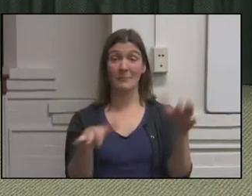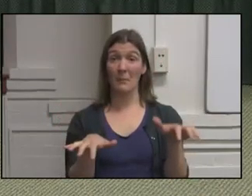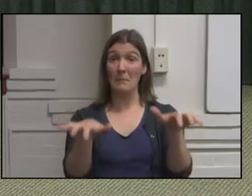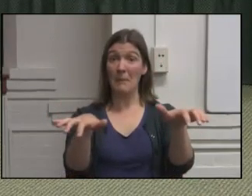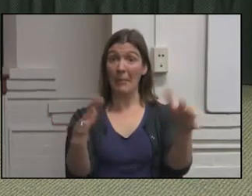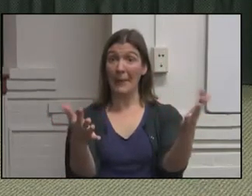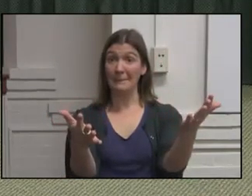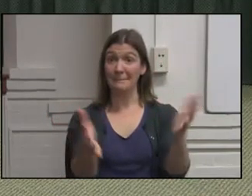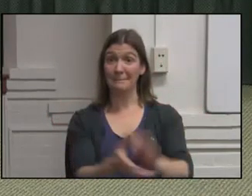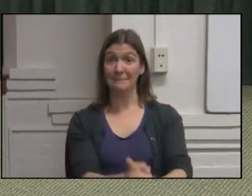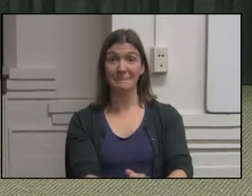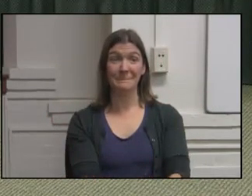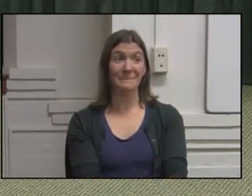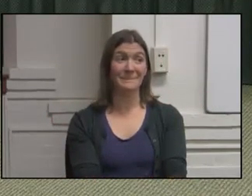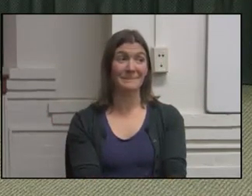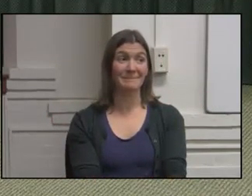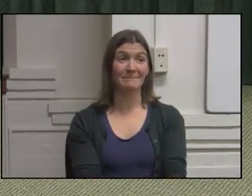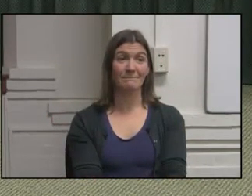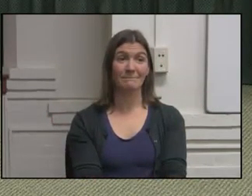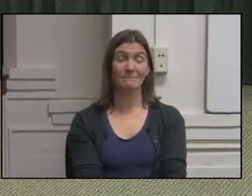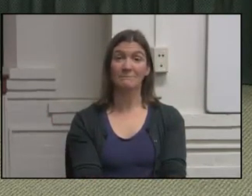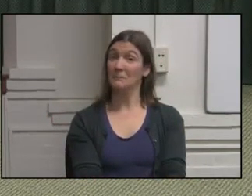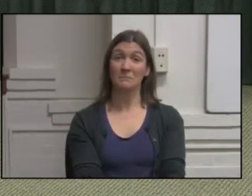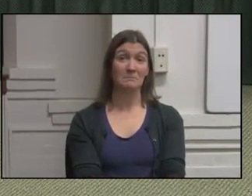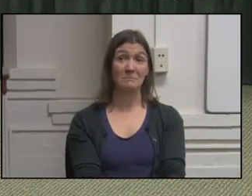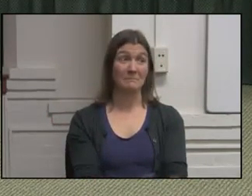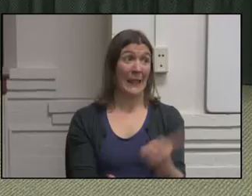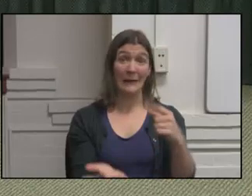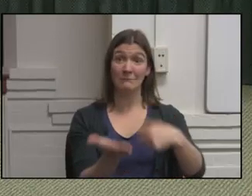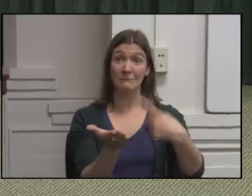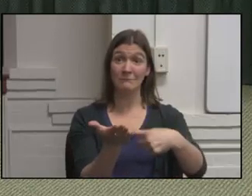Questions or comments from the public on our